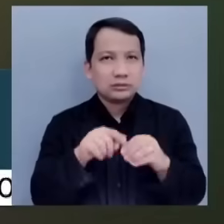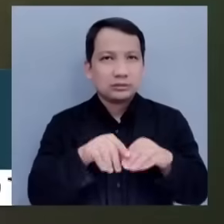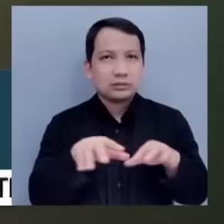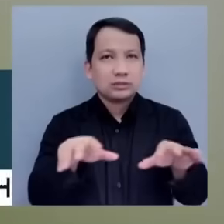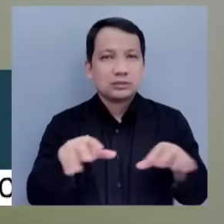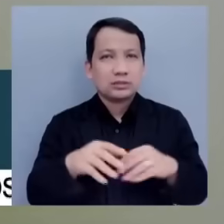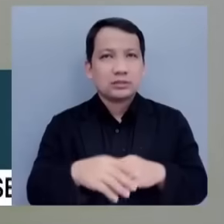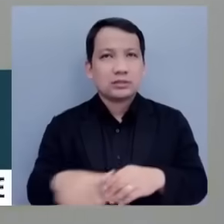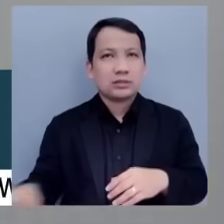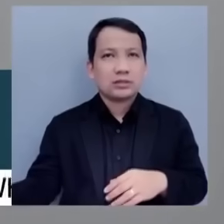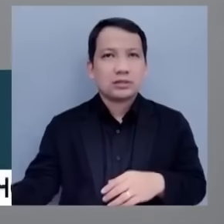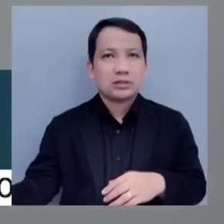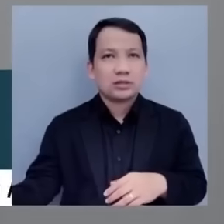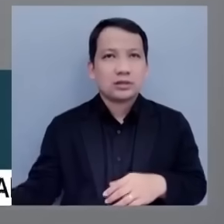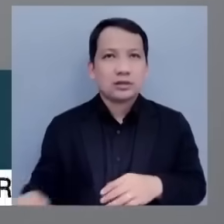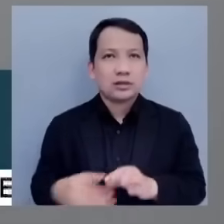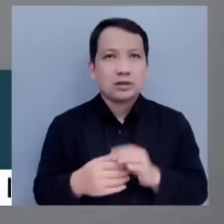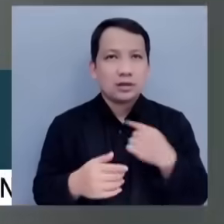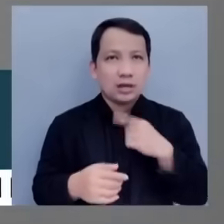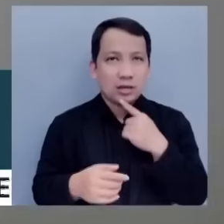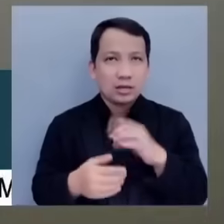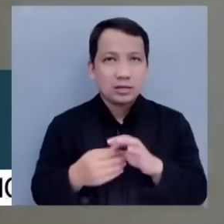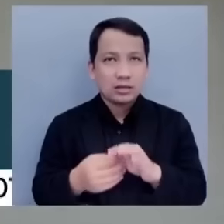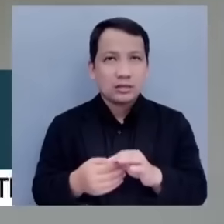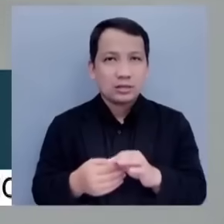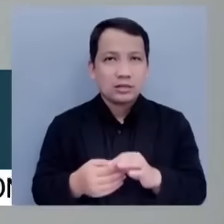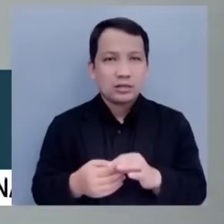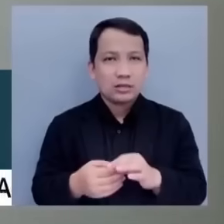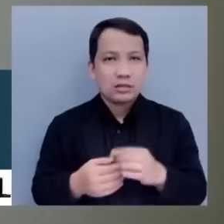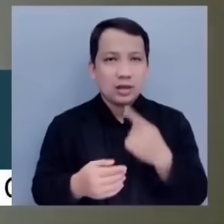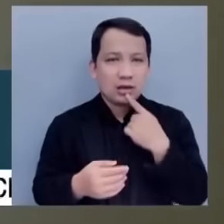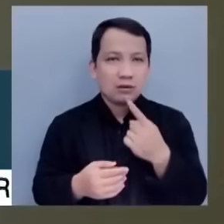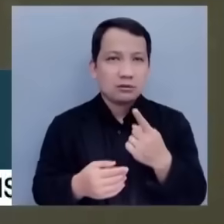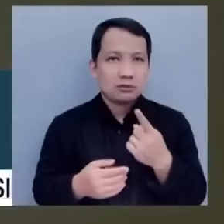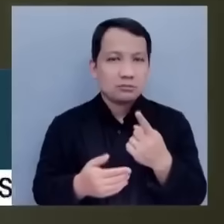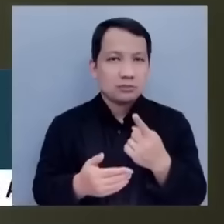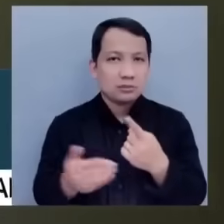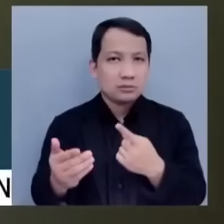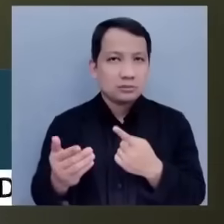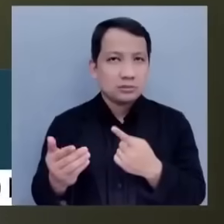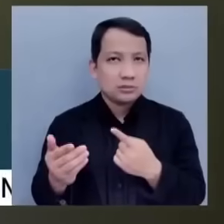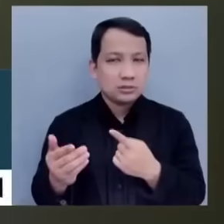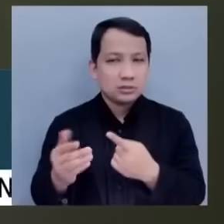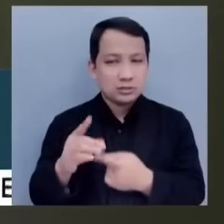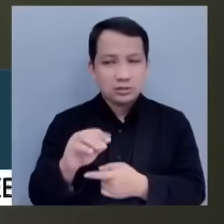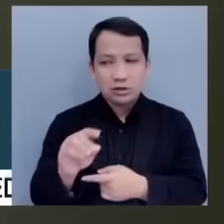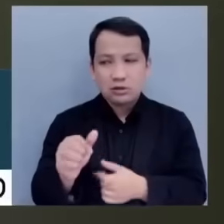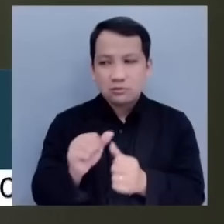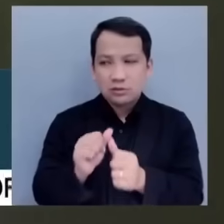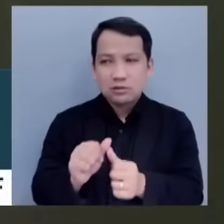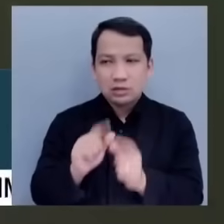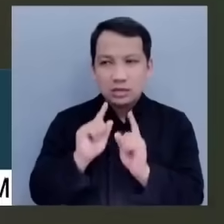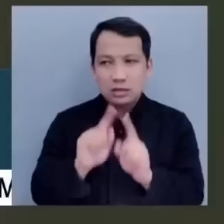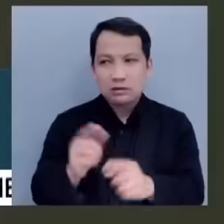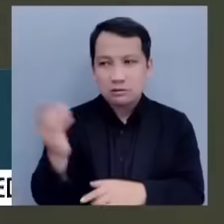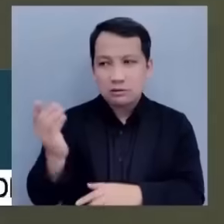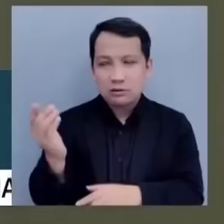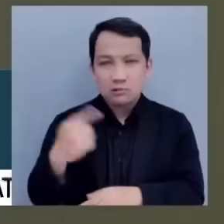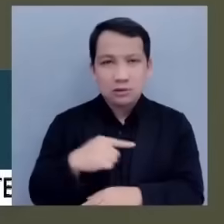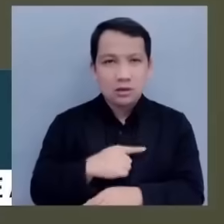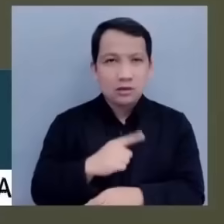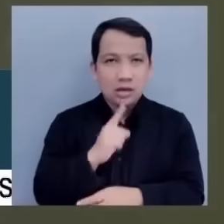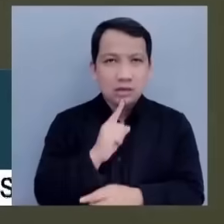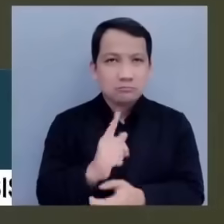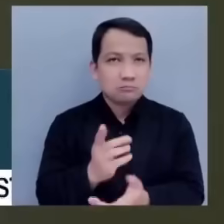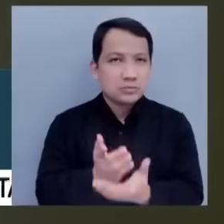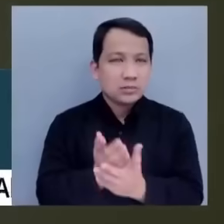only light rain was experienced according to the Municipal Disaster Risk Reduction and Management Office. The sea condition is already moderate